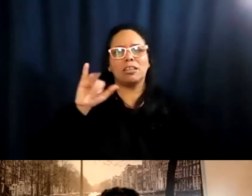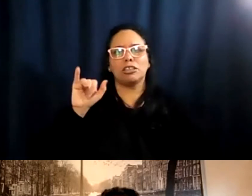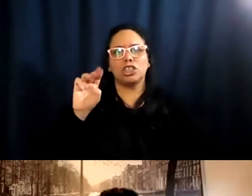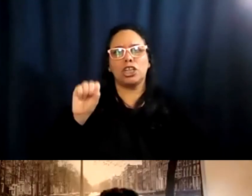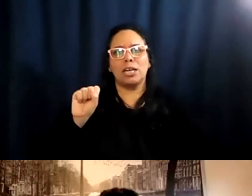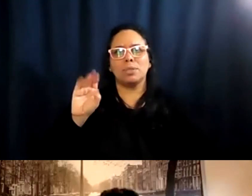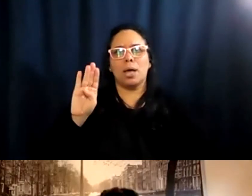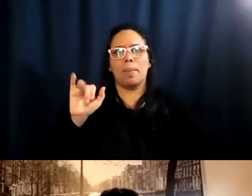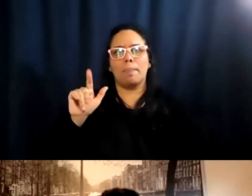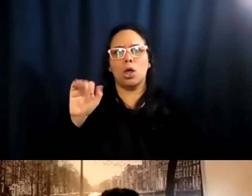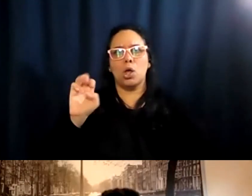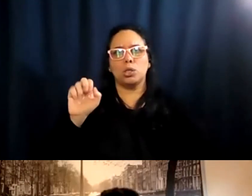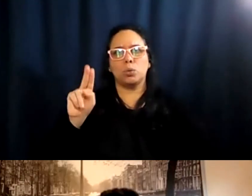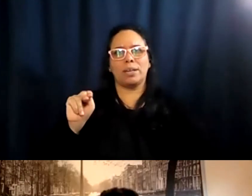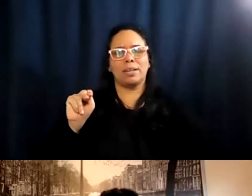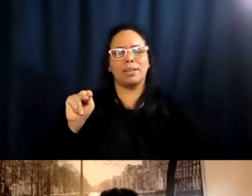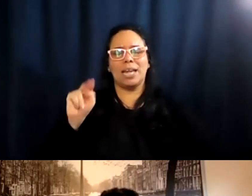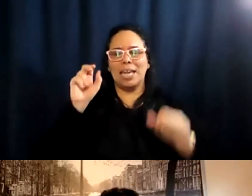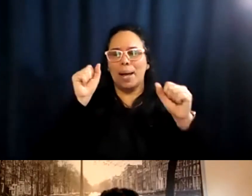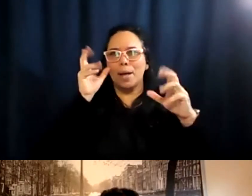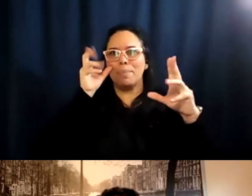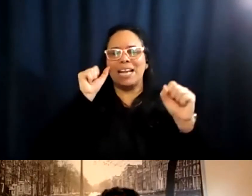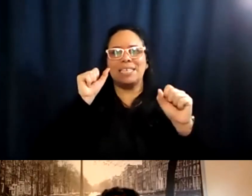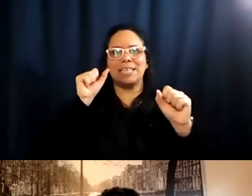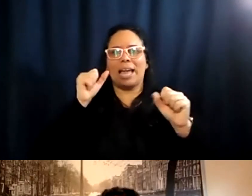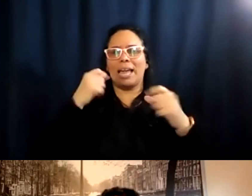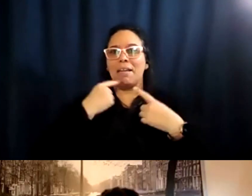amazing at just reclaiming his humanity. He